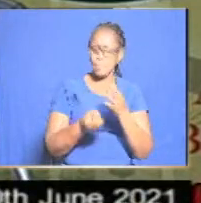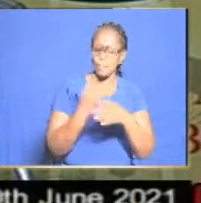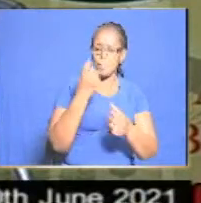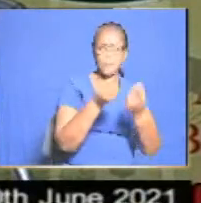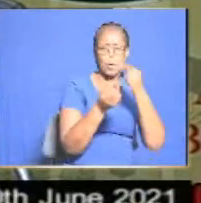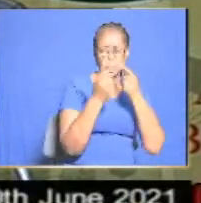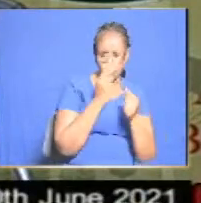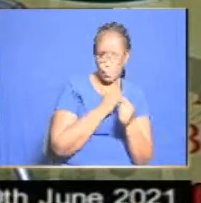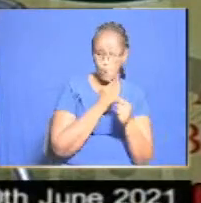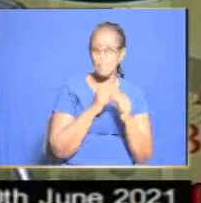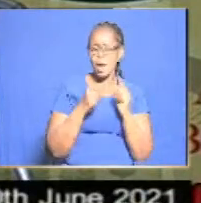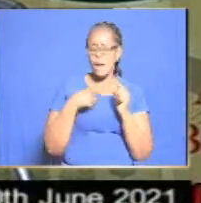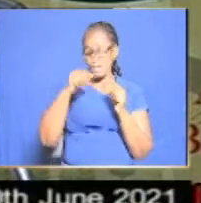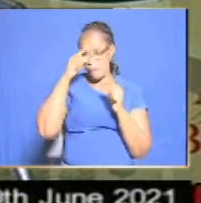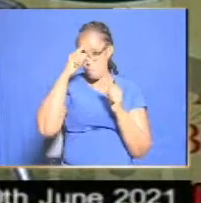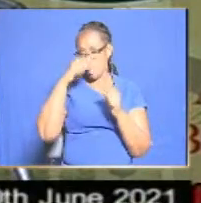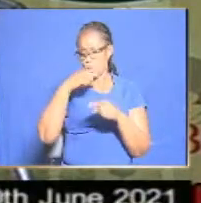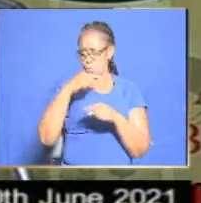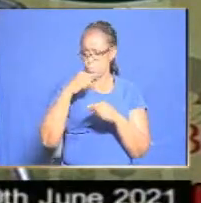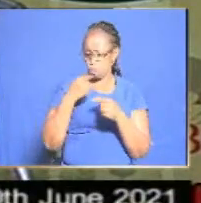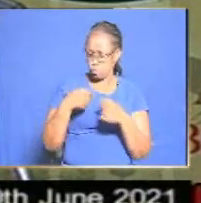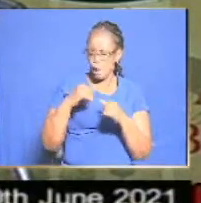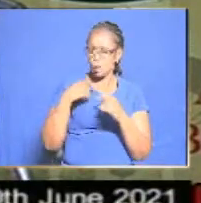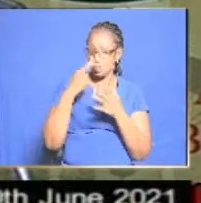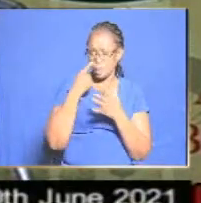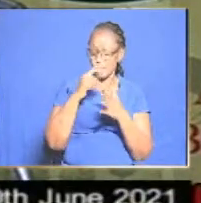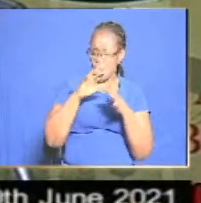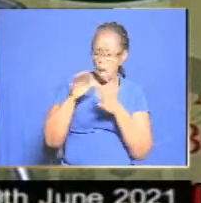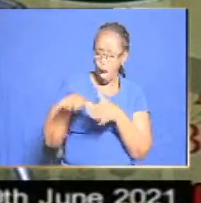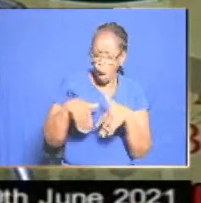measures that the government implemented significantly cushioned the sector.